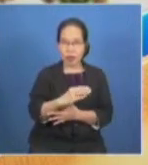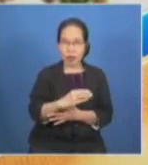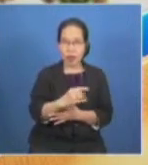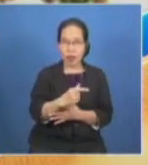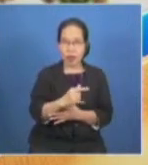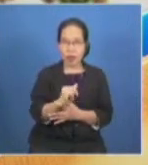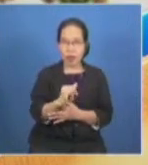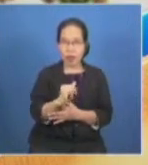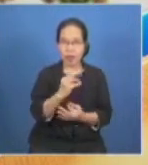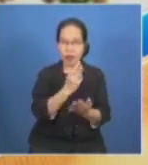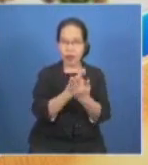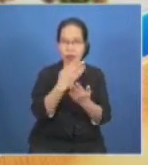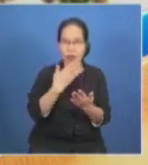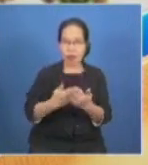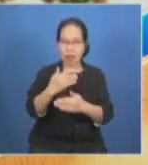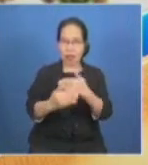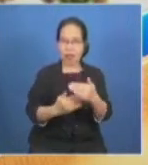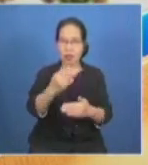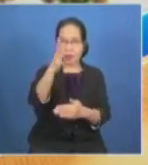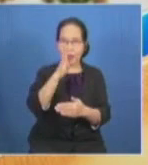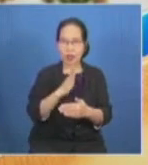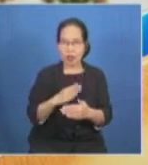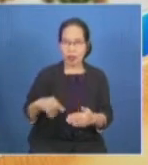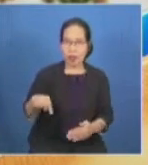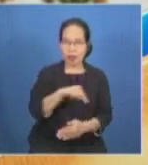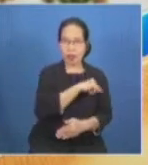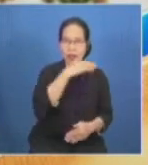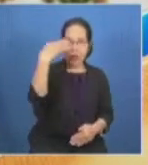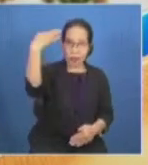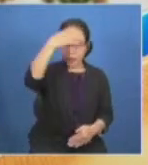through MCGI to reach